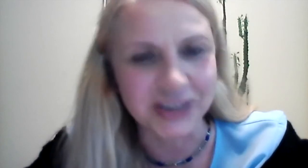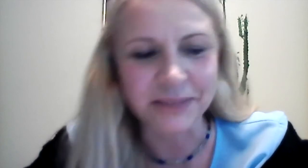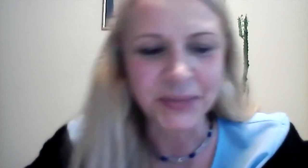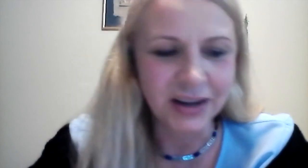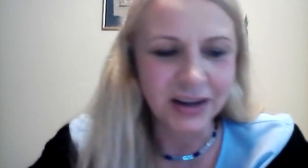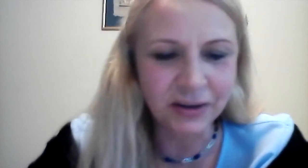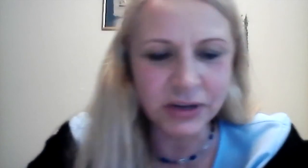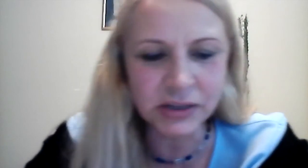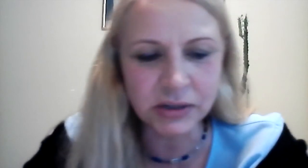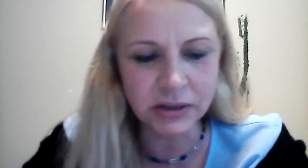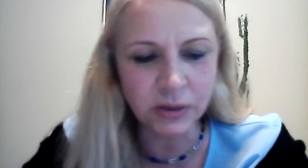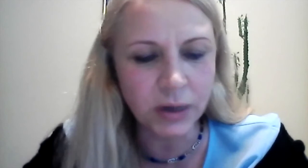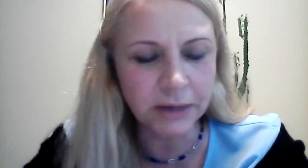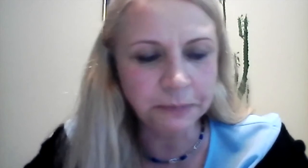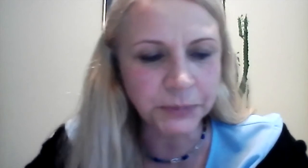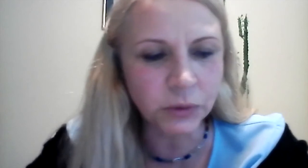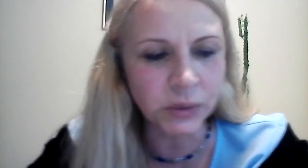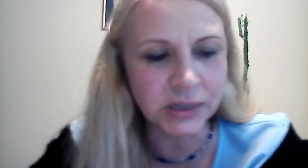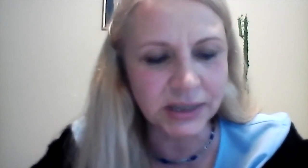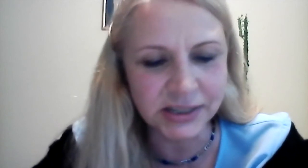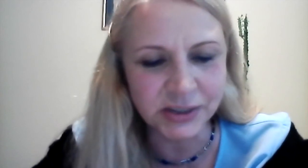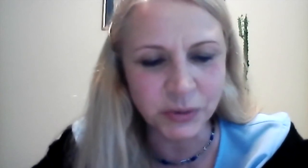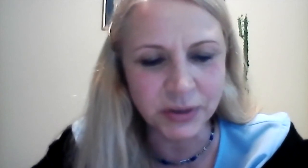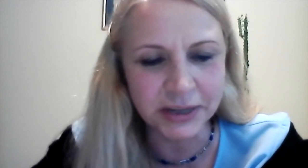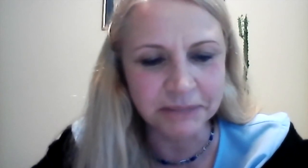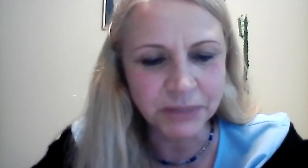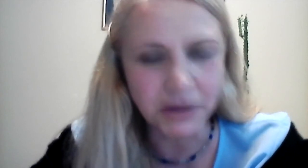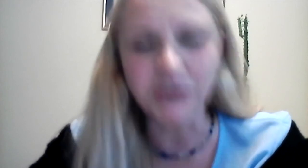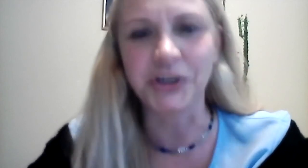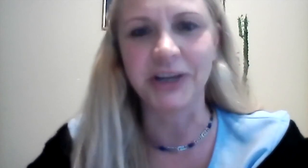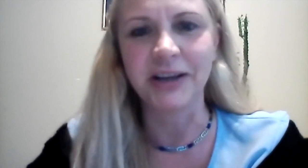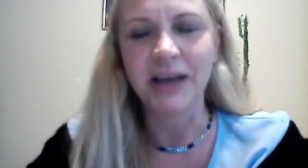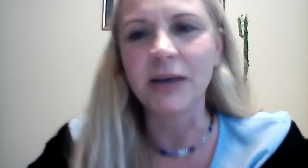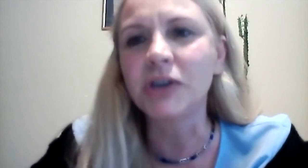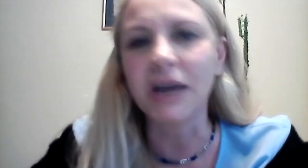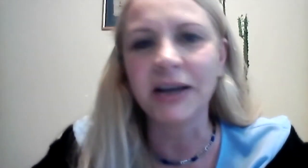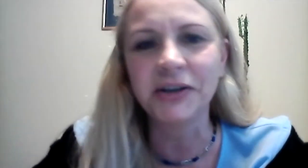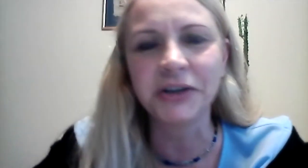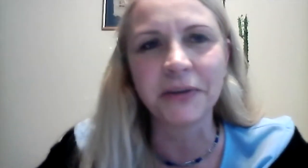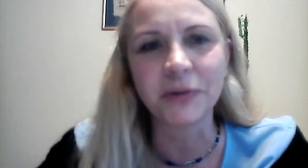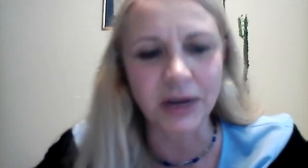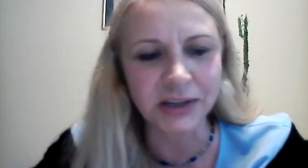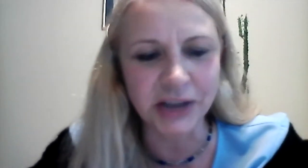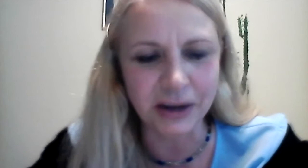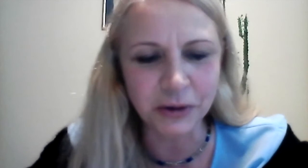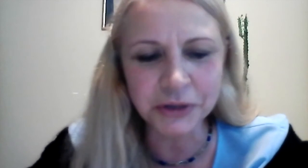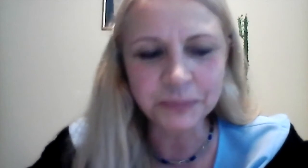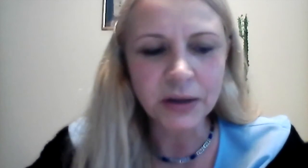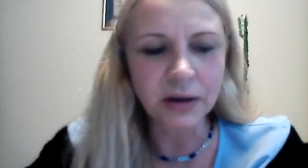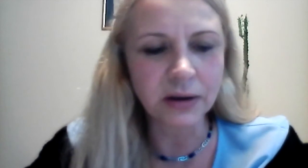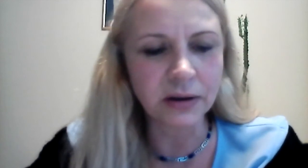questions. First one was related with country, and we tried to find